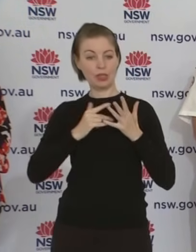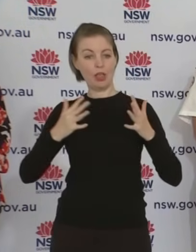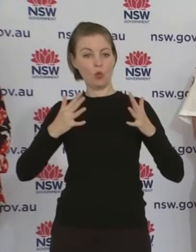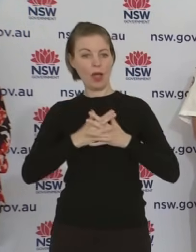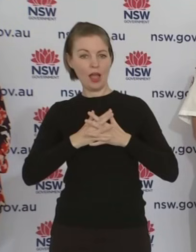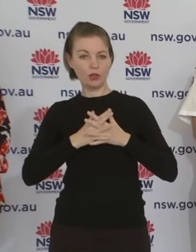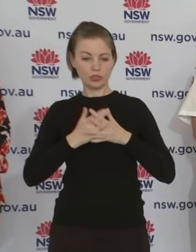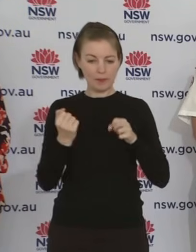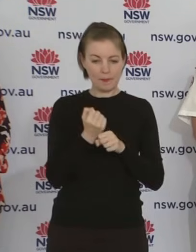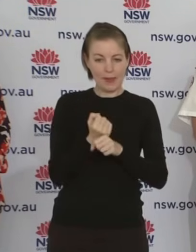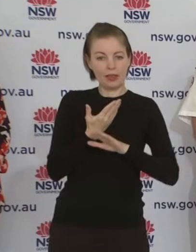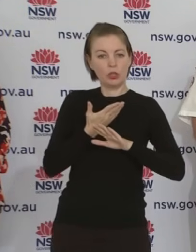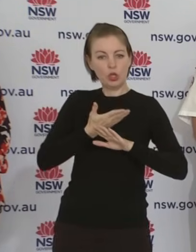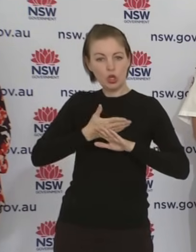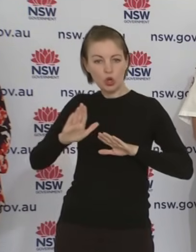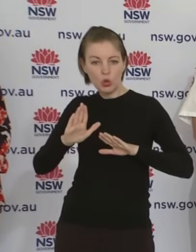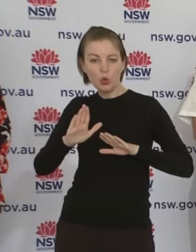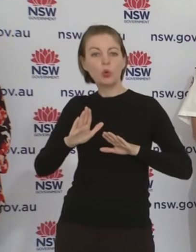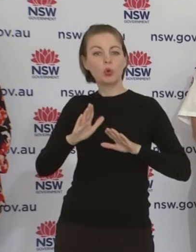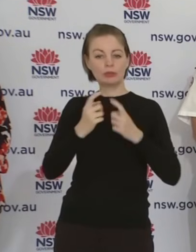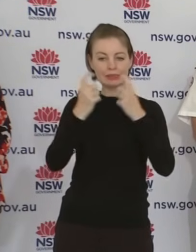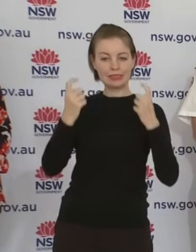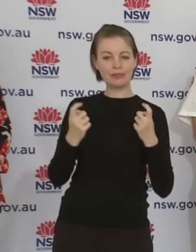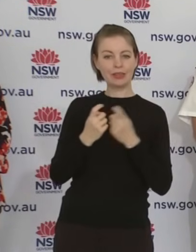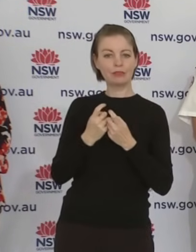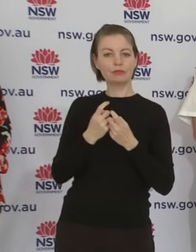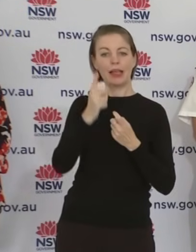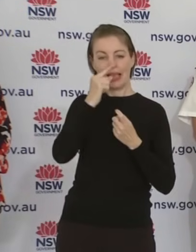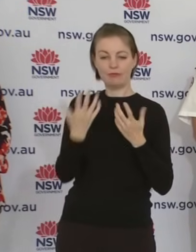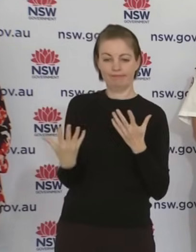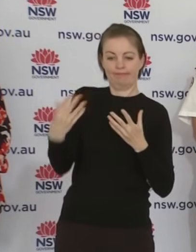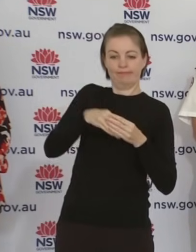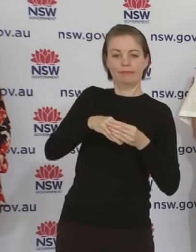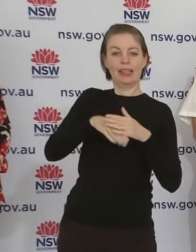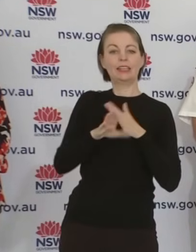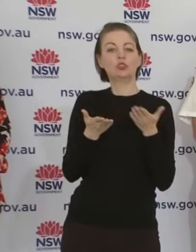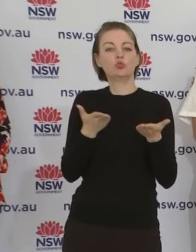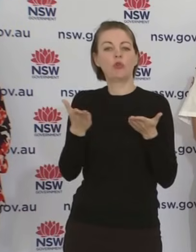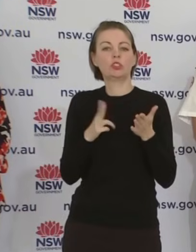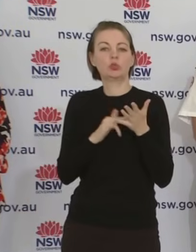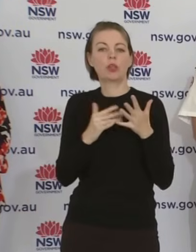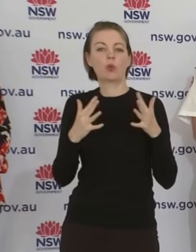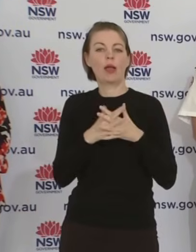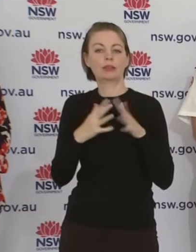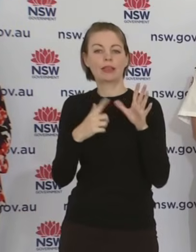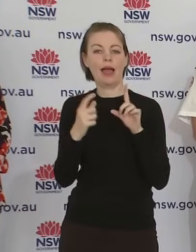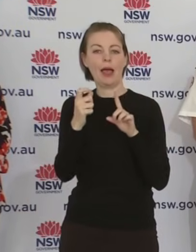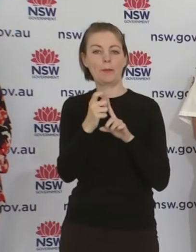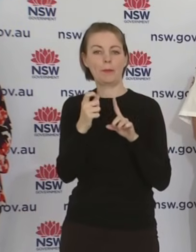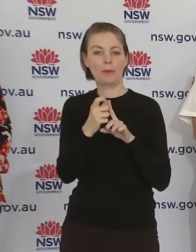anywhere, you automatically will get your vaccine credentials there, so you won't have to do anything extra. We're hoping that'll come into